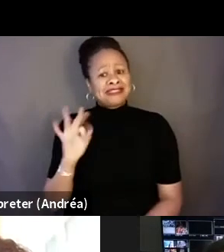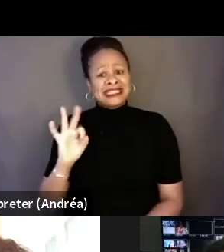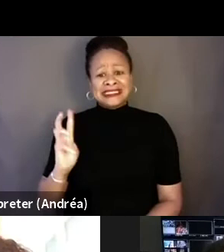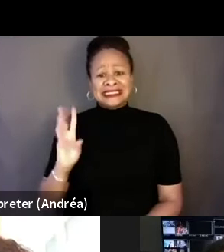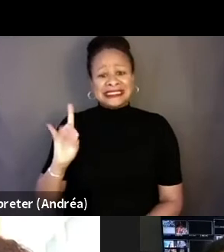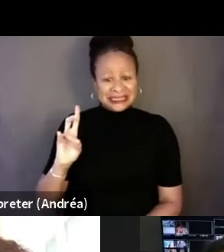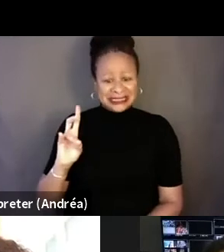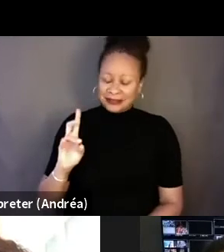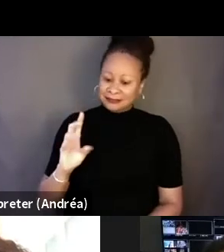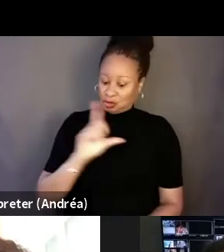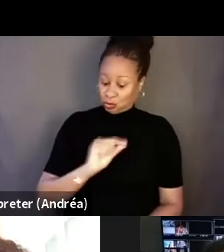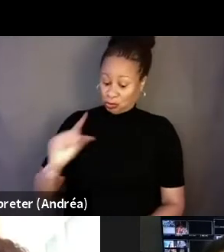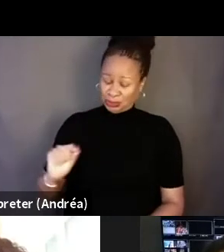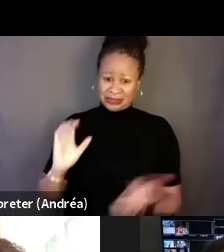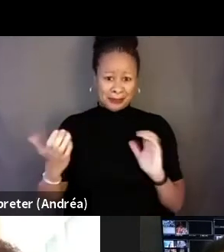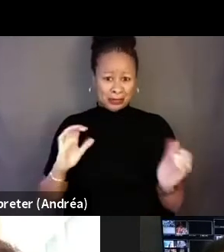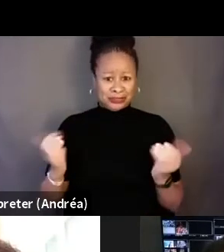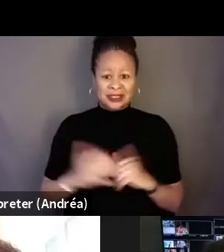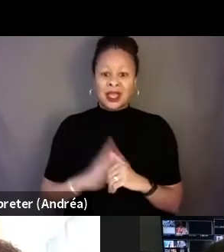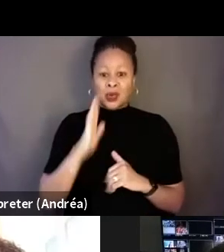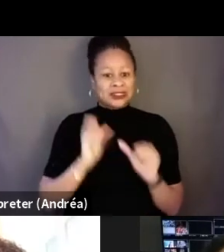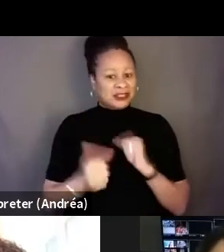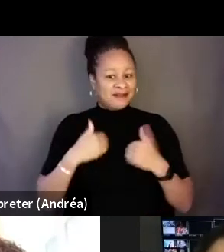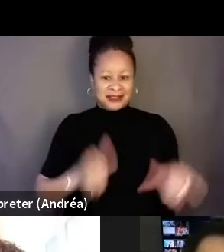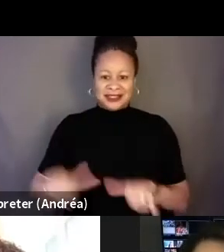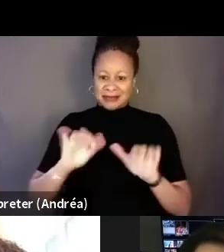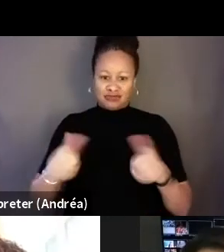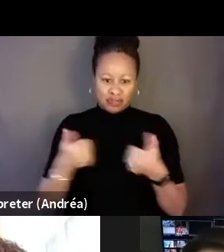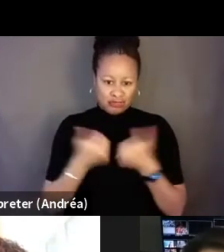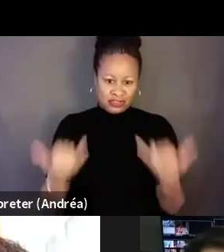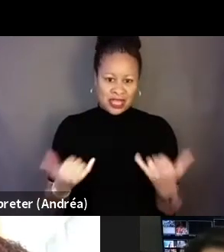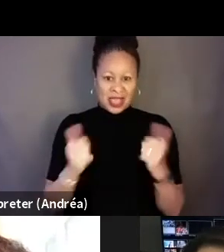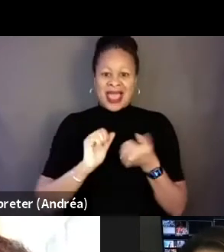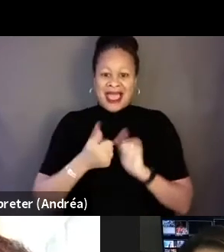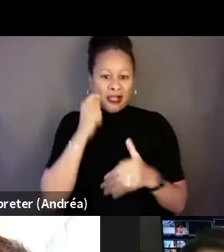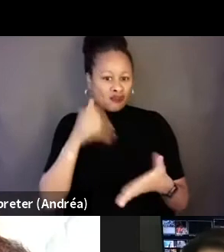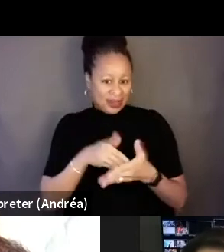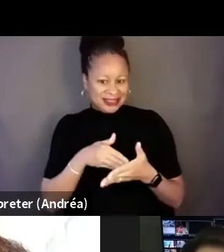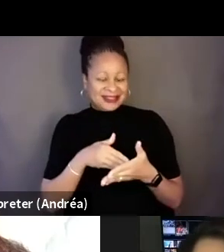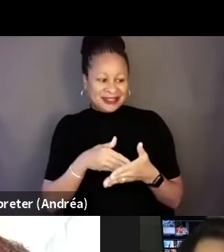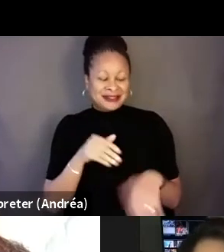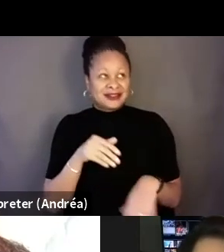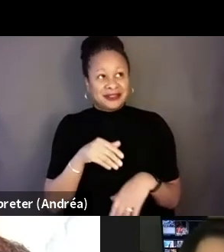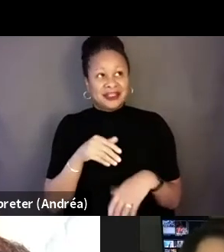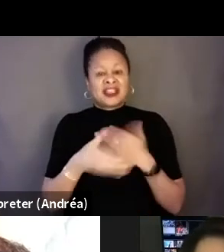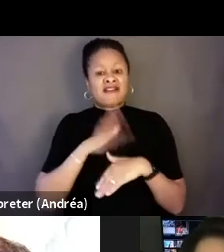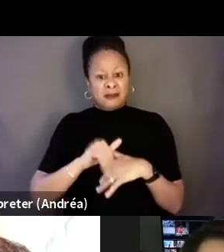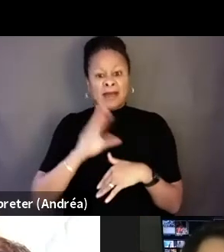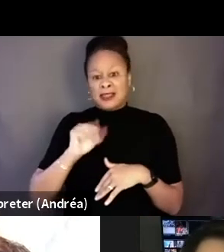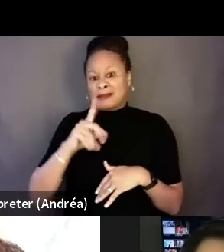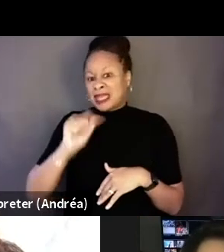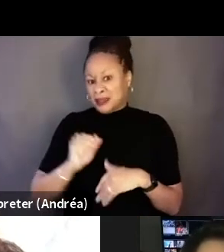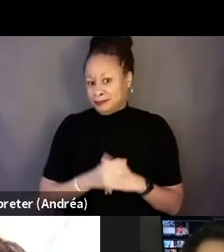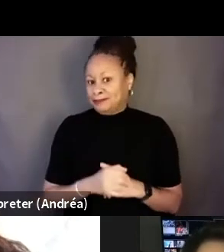1967, 2020, we still have some of the same challenges in terms of how race is covered by the media.